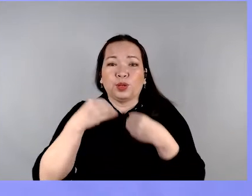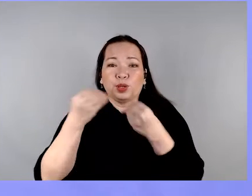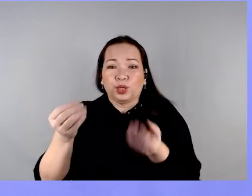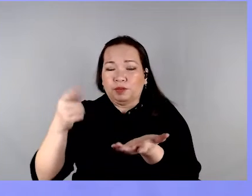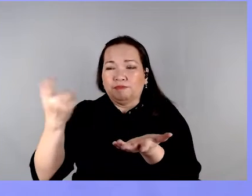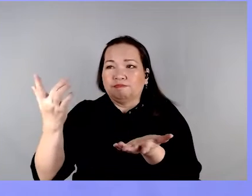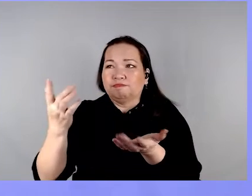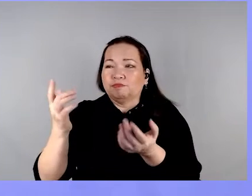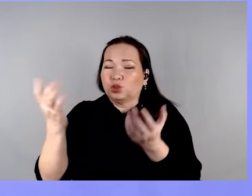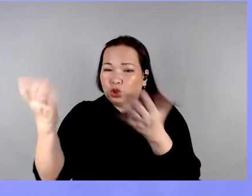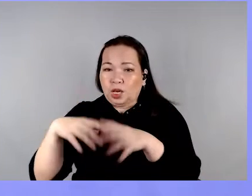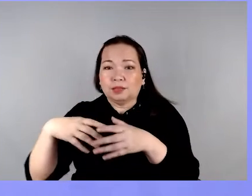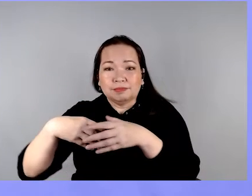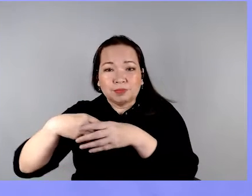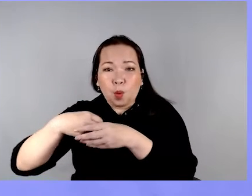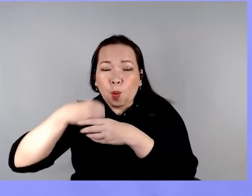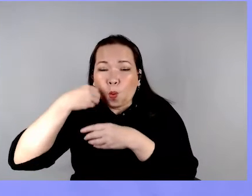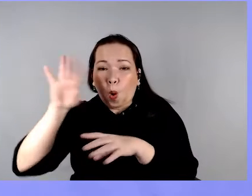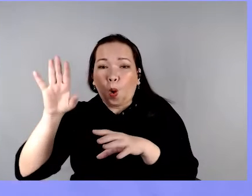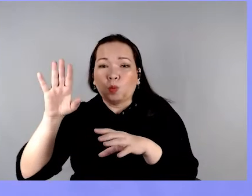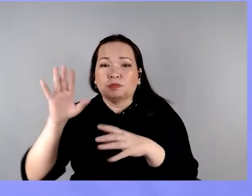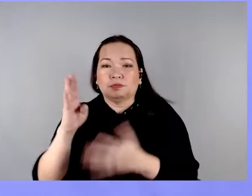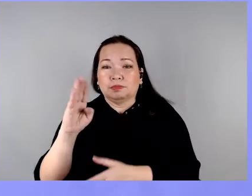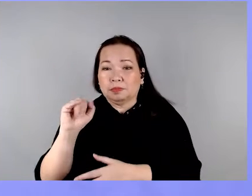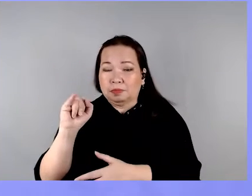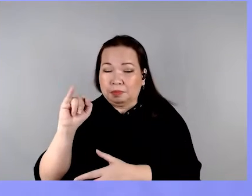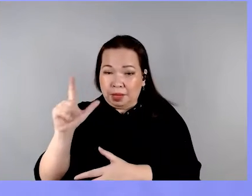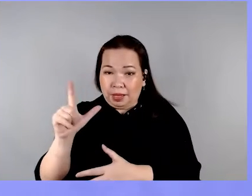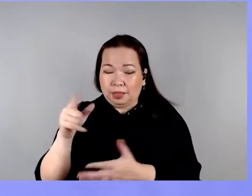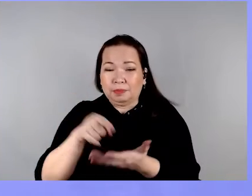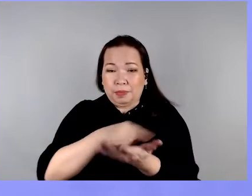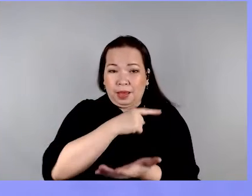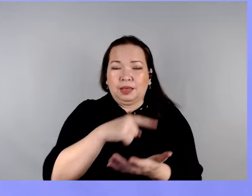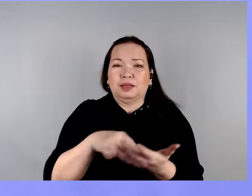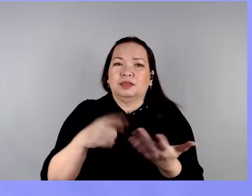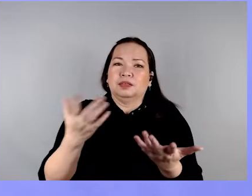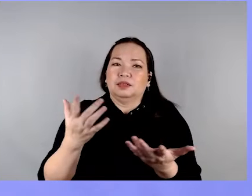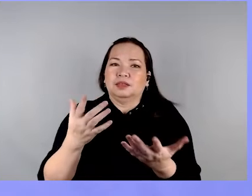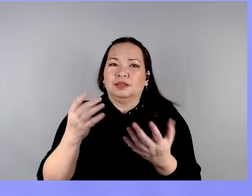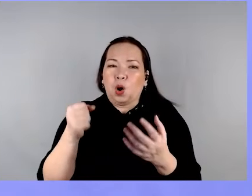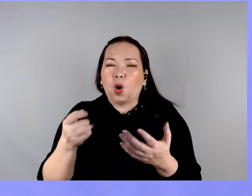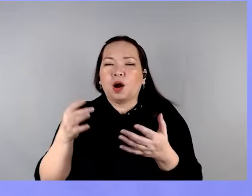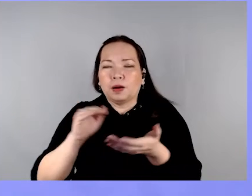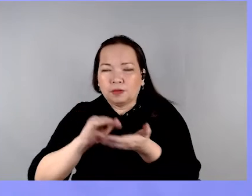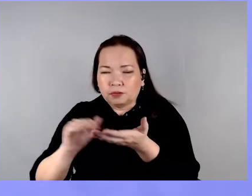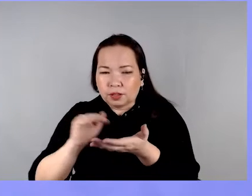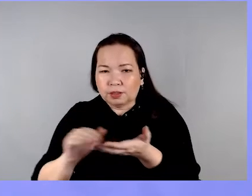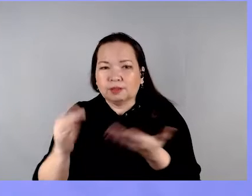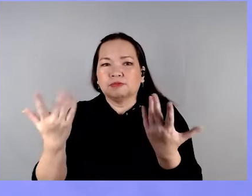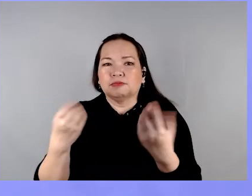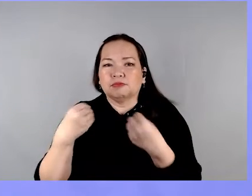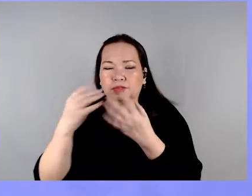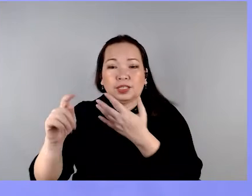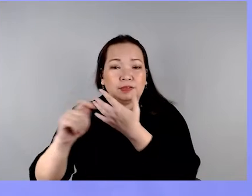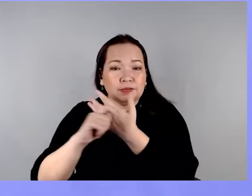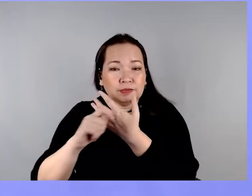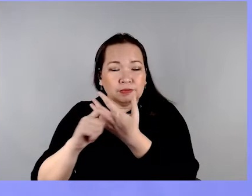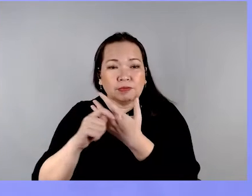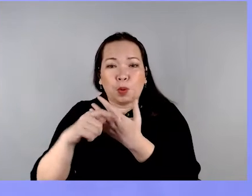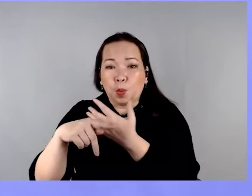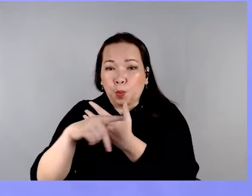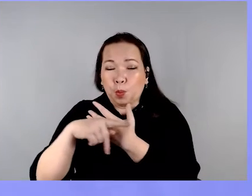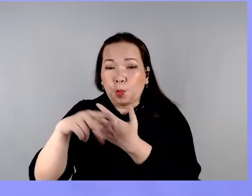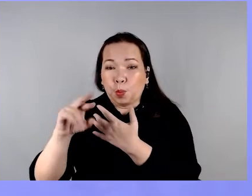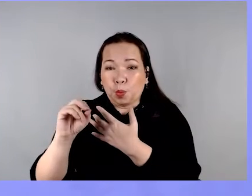of bail, furlough, and release of recognizance, hear and adjudicate cases, impose penalties, and grant